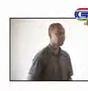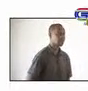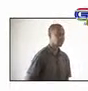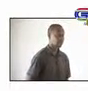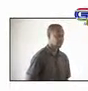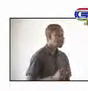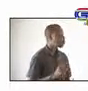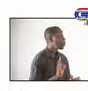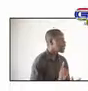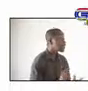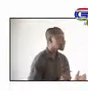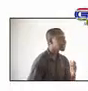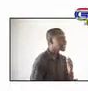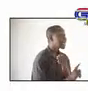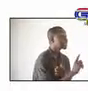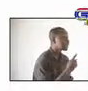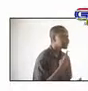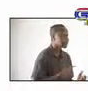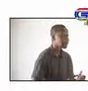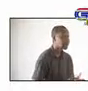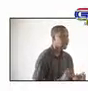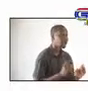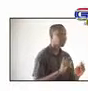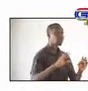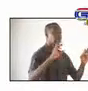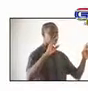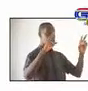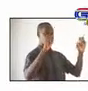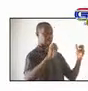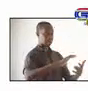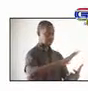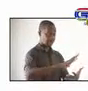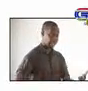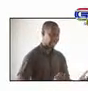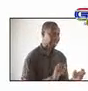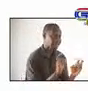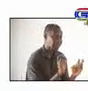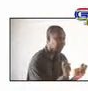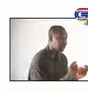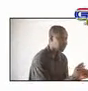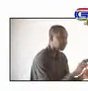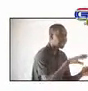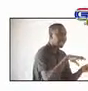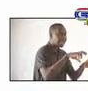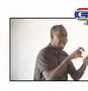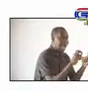with the exception of articles and some prepositions,